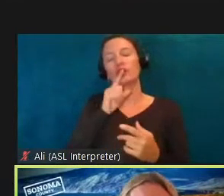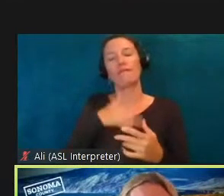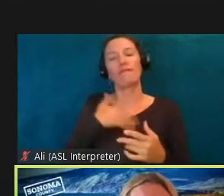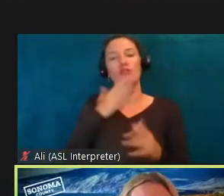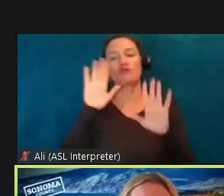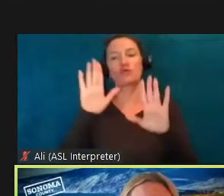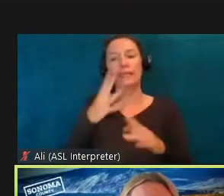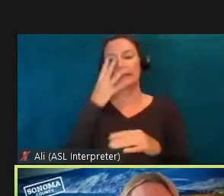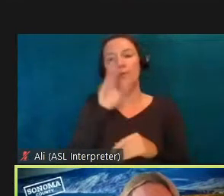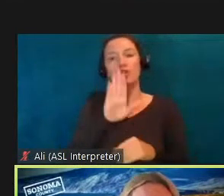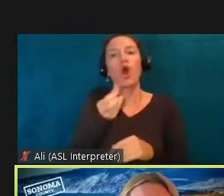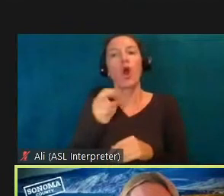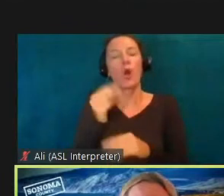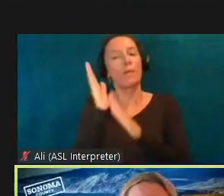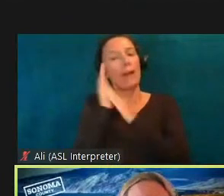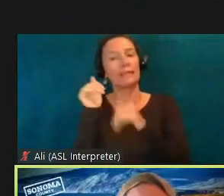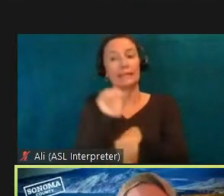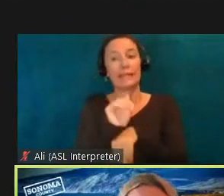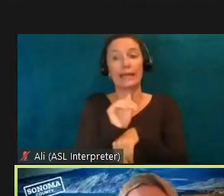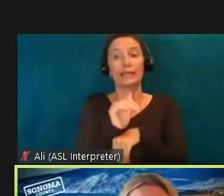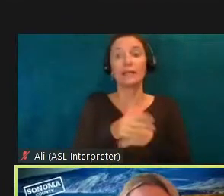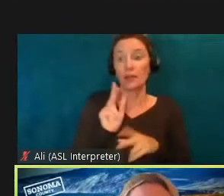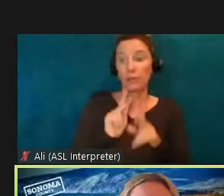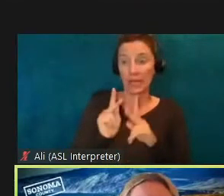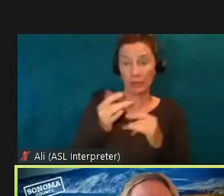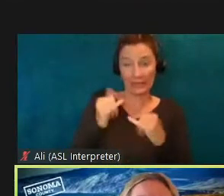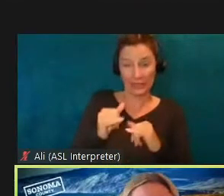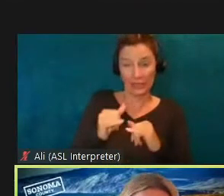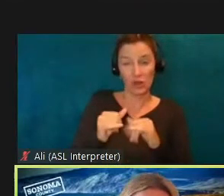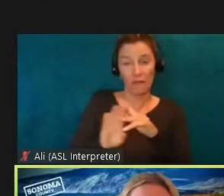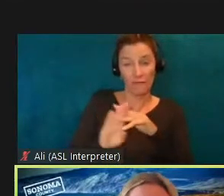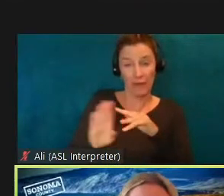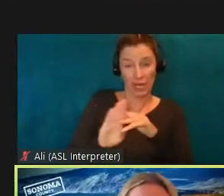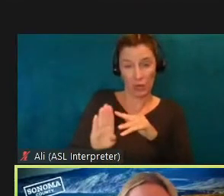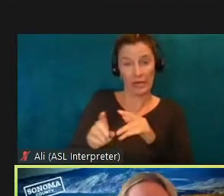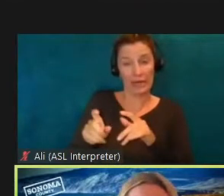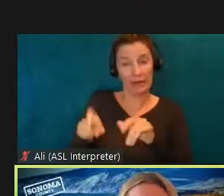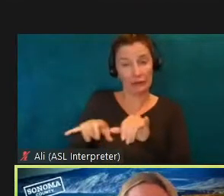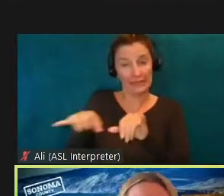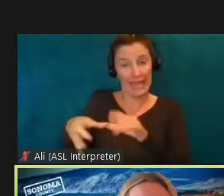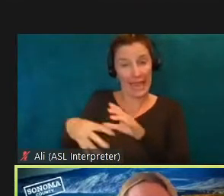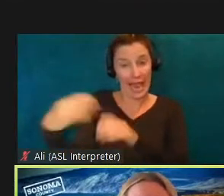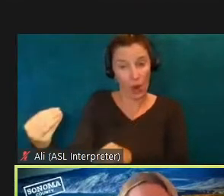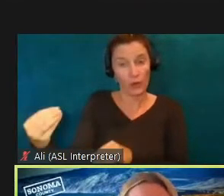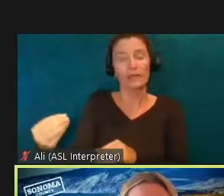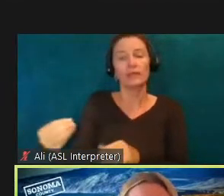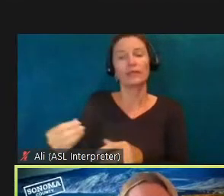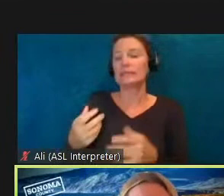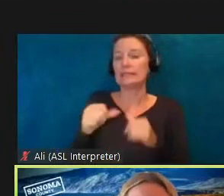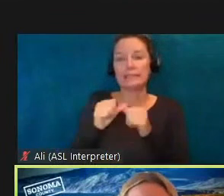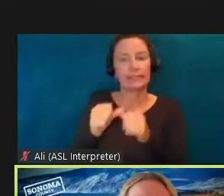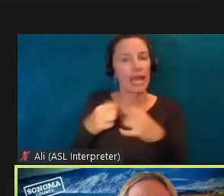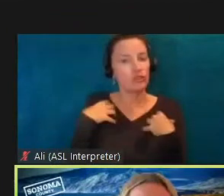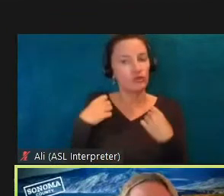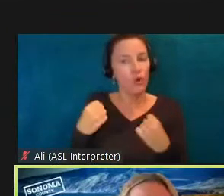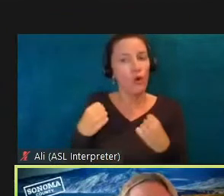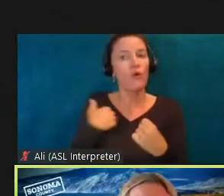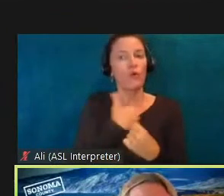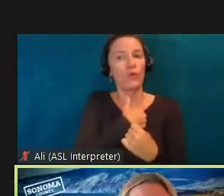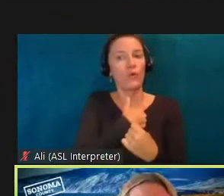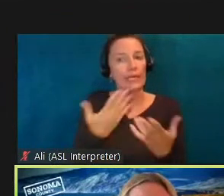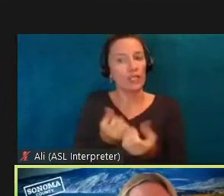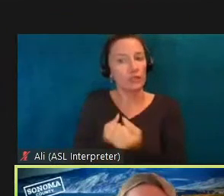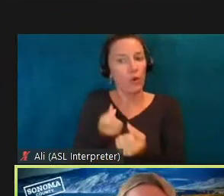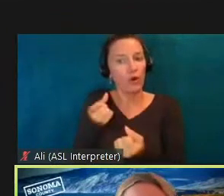under mandatory evacuation orders, stay strong and let us know if you need anything. Truly, we are here working for you. We want to make sure that you